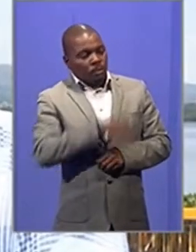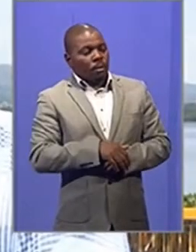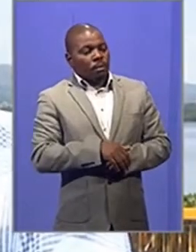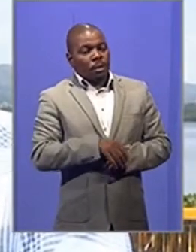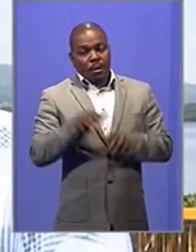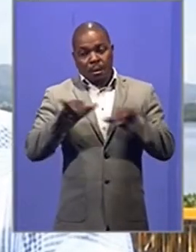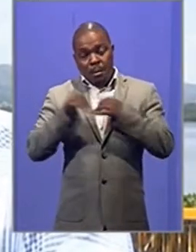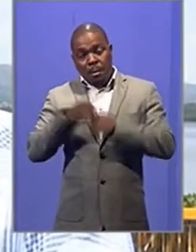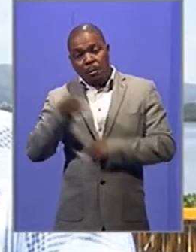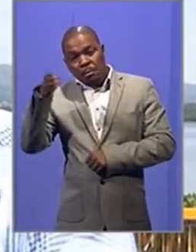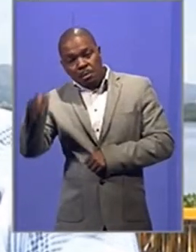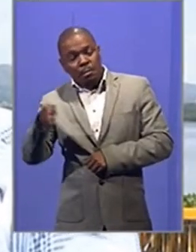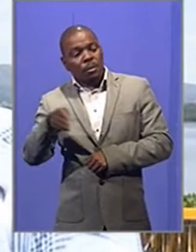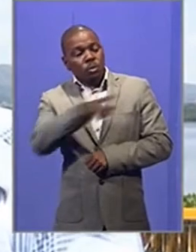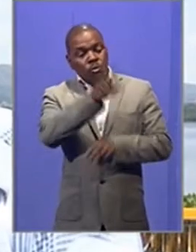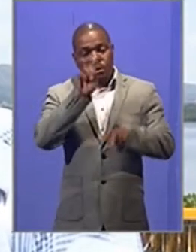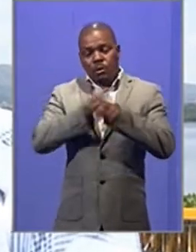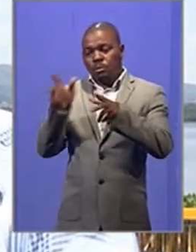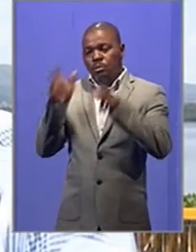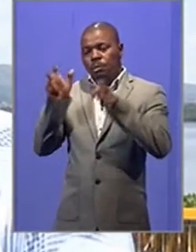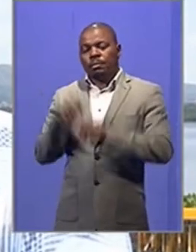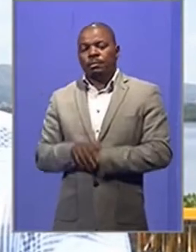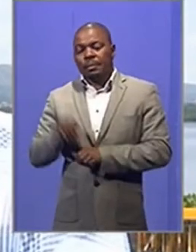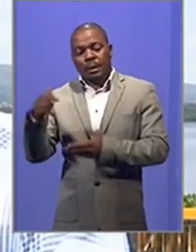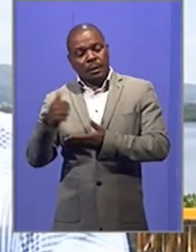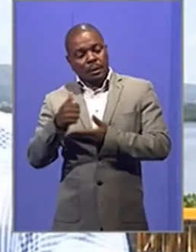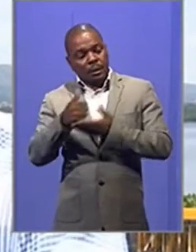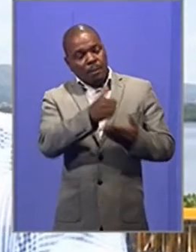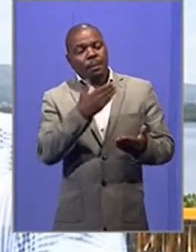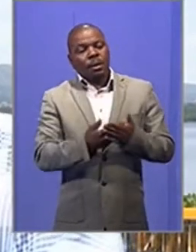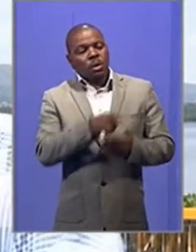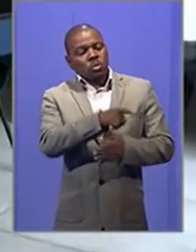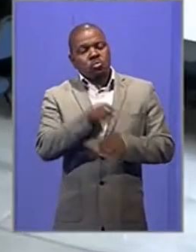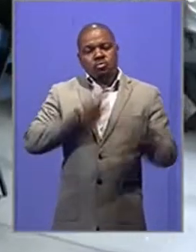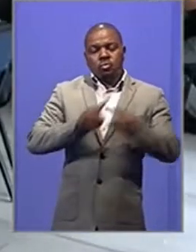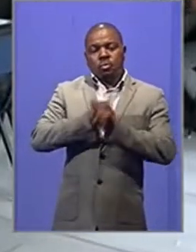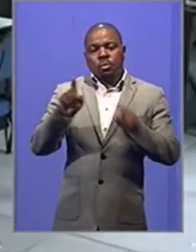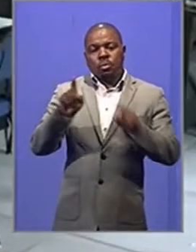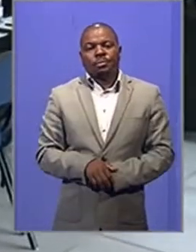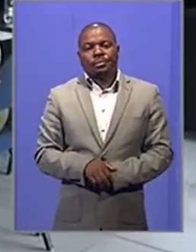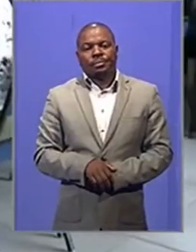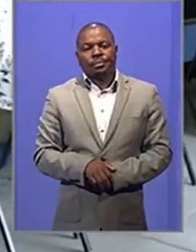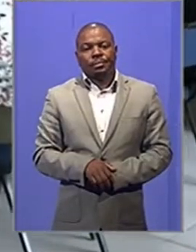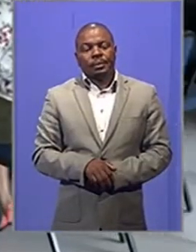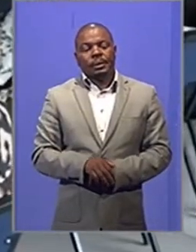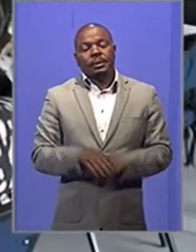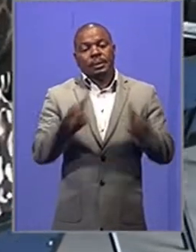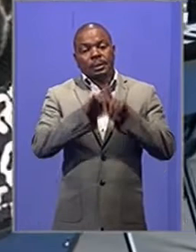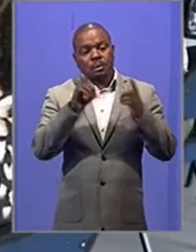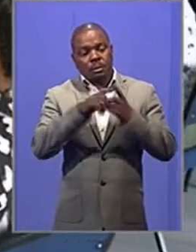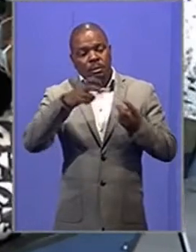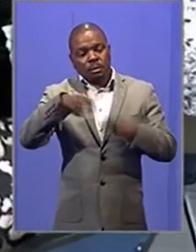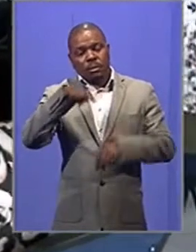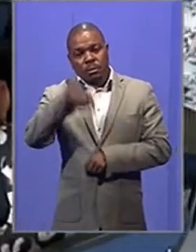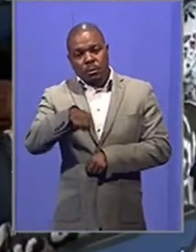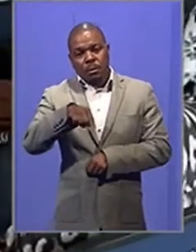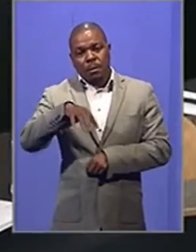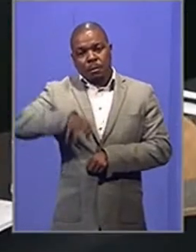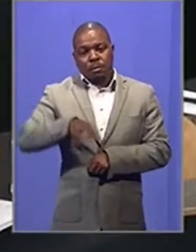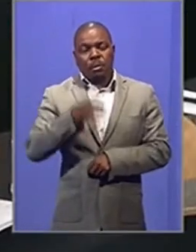these companies as well, and let them assist you. Don't just back off. Lefapha la bojanala mo profenseng la